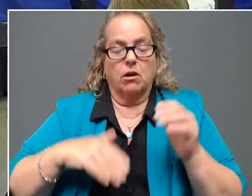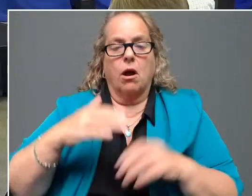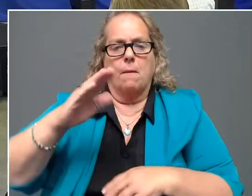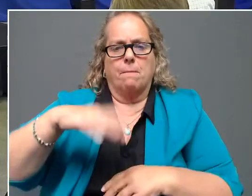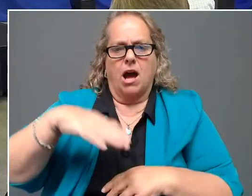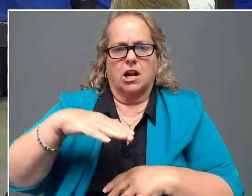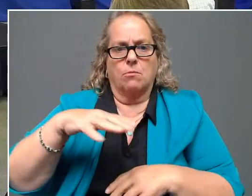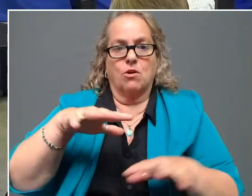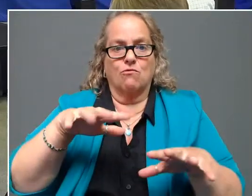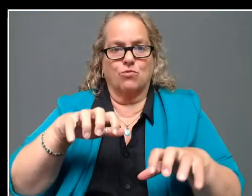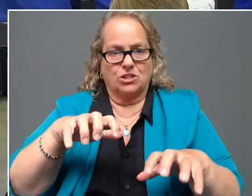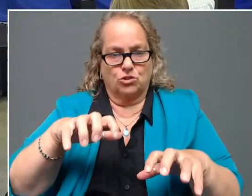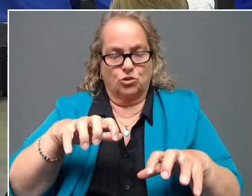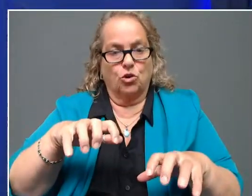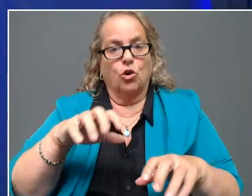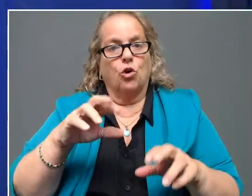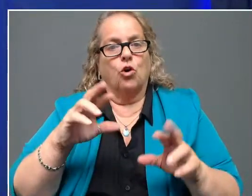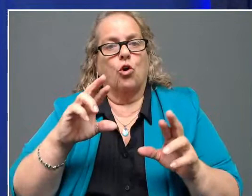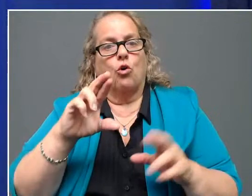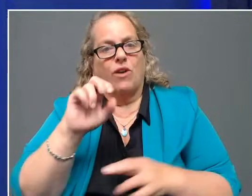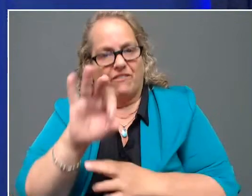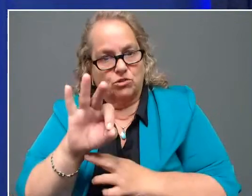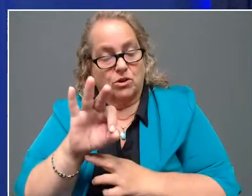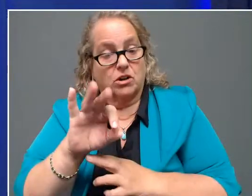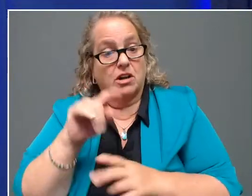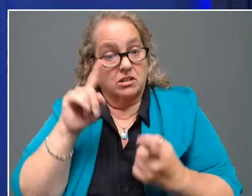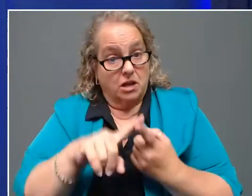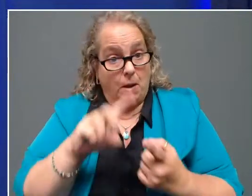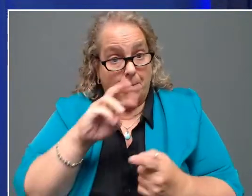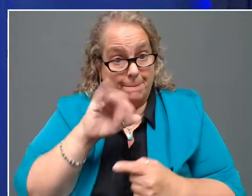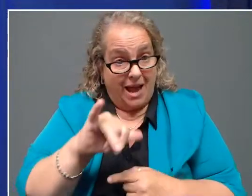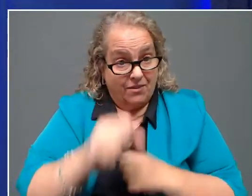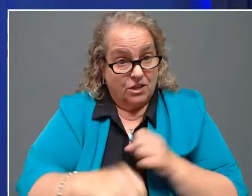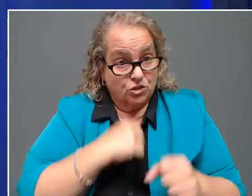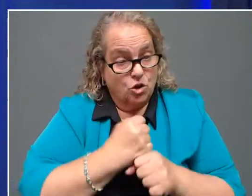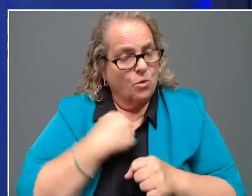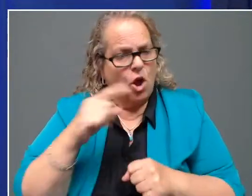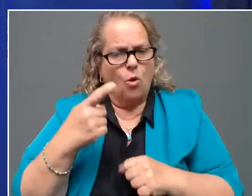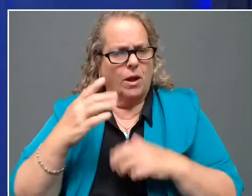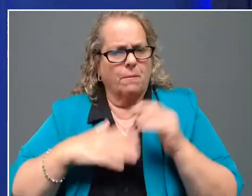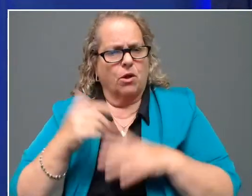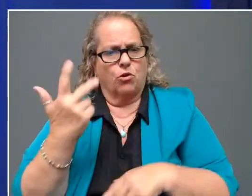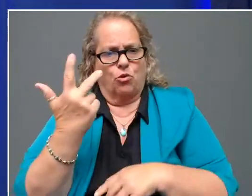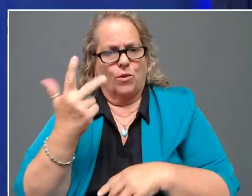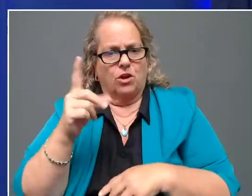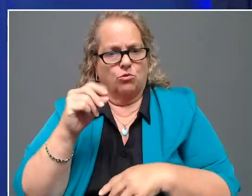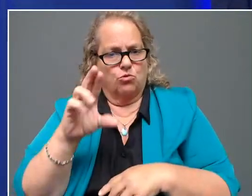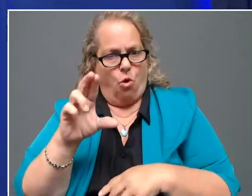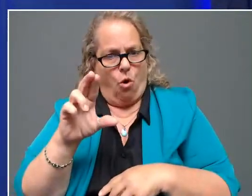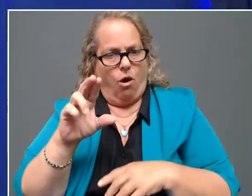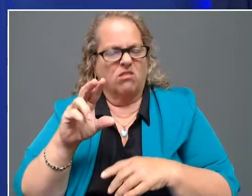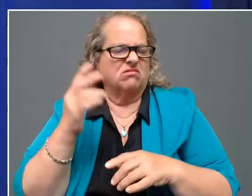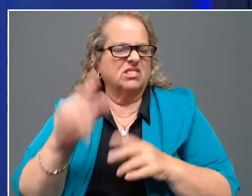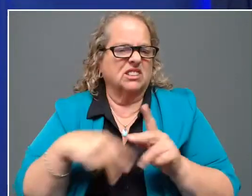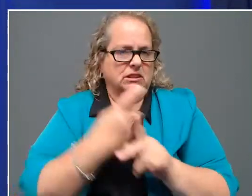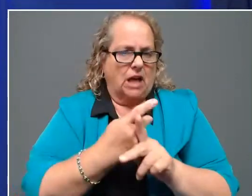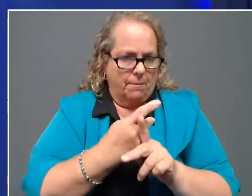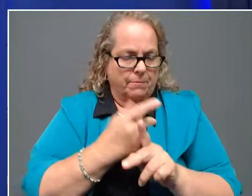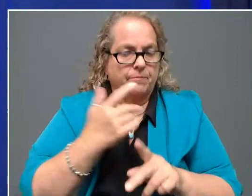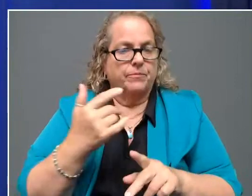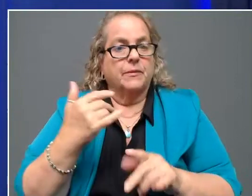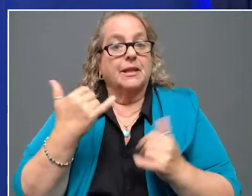this year, we only built the 3-door models in Building 5. Thanks to this investment